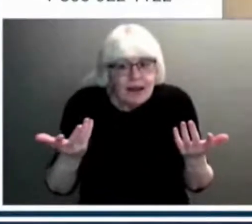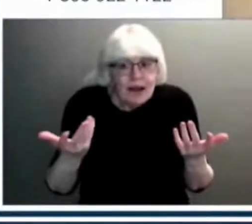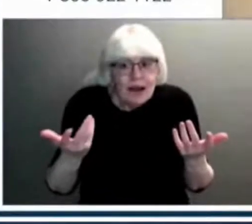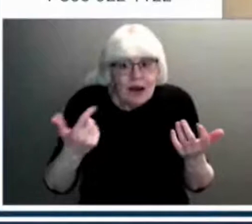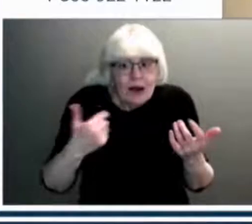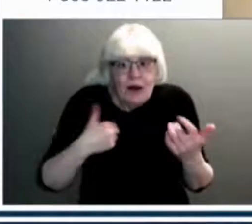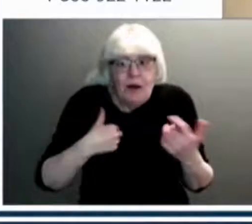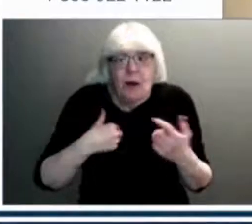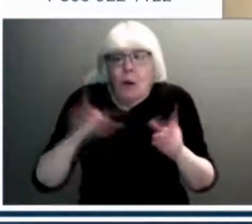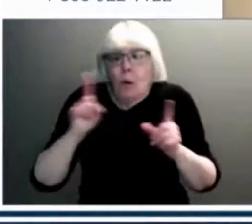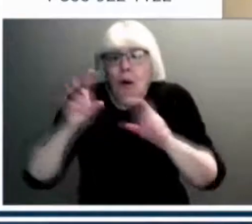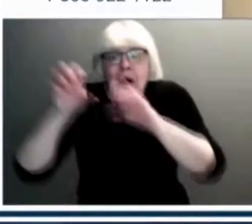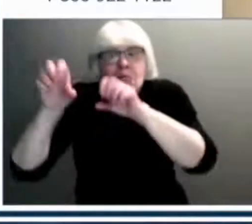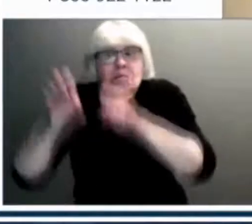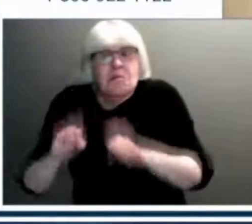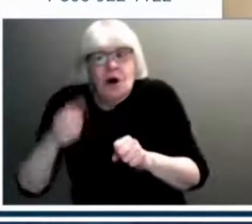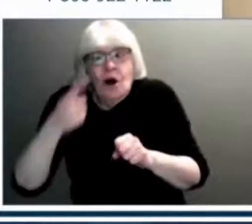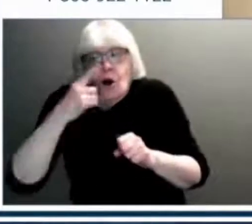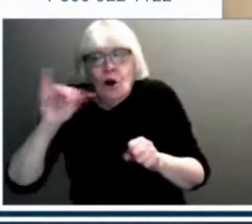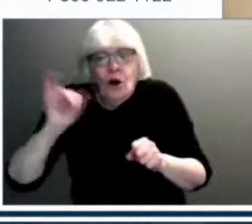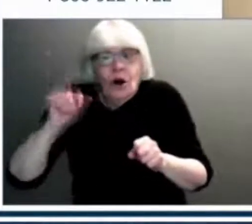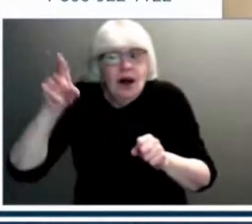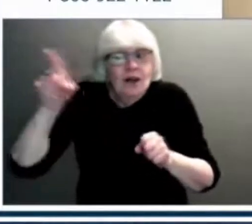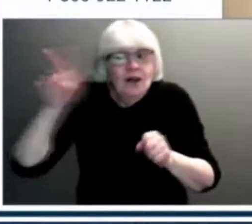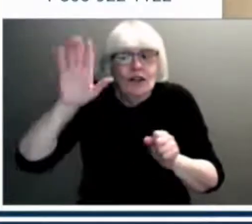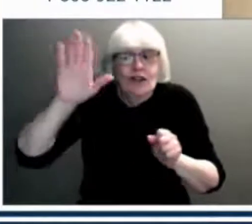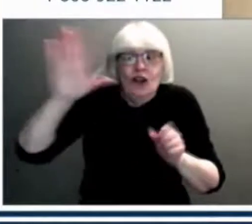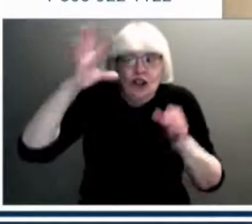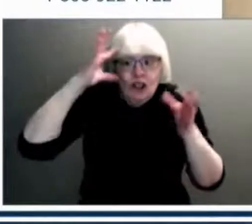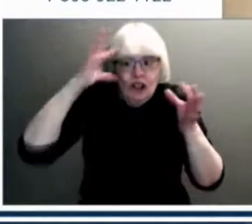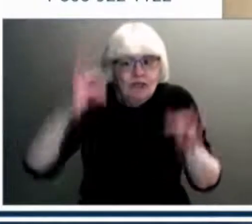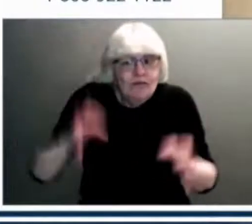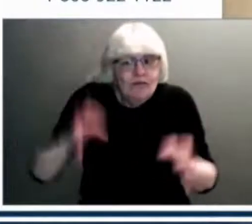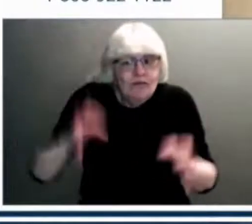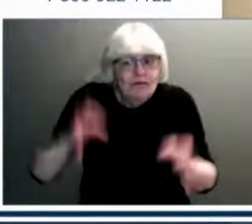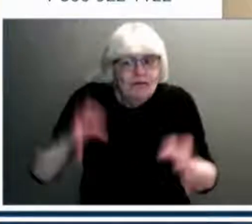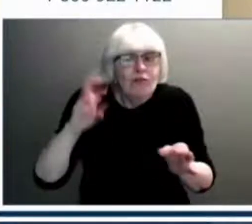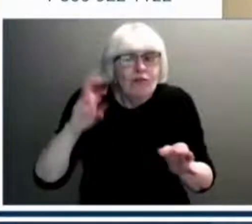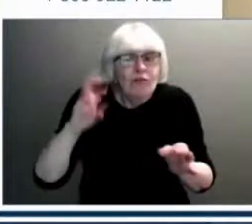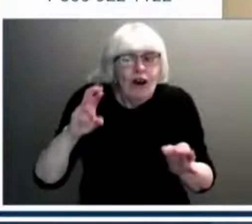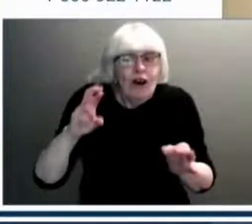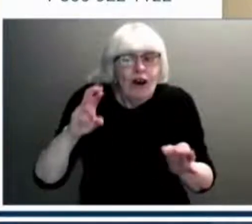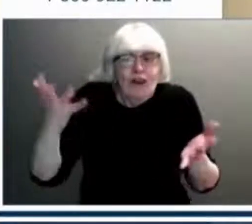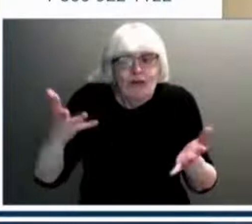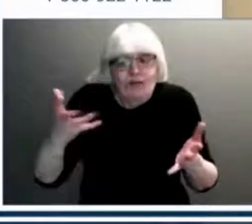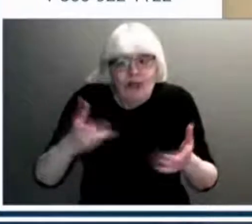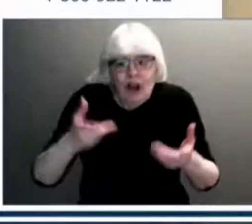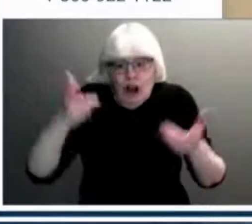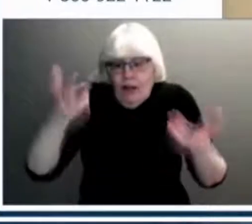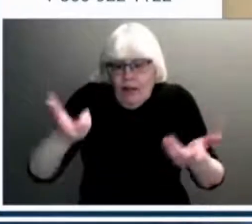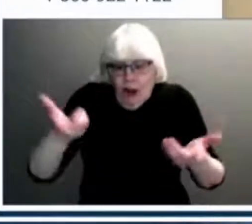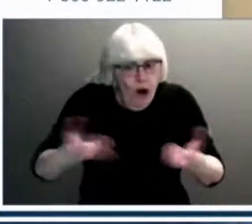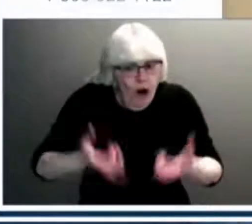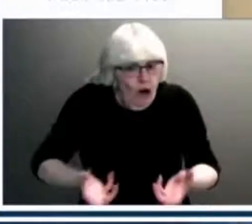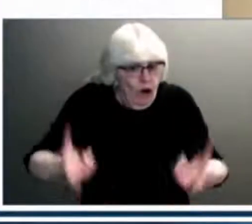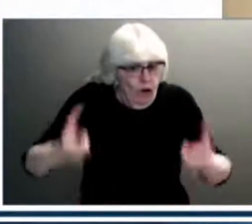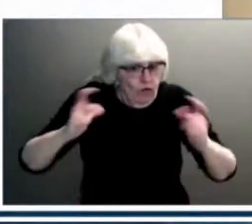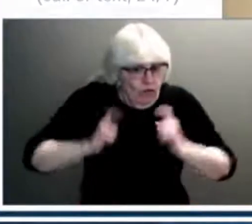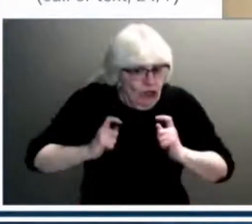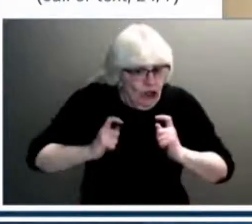to retire. Whether the public is becoming tired of hearing from me or not, I don't know. I